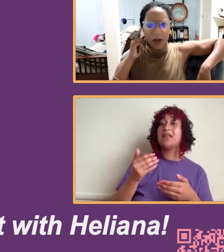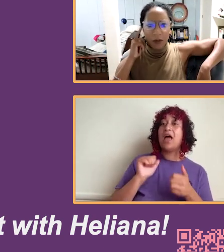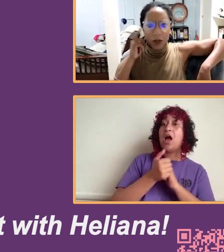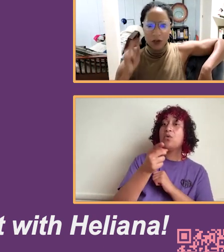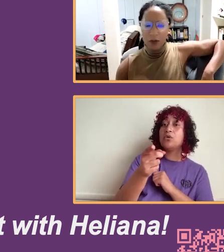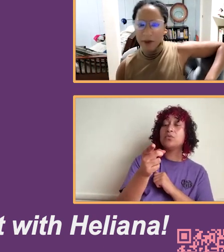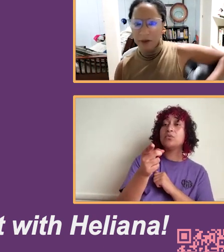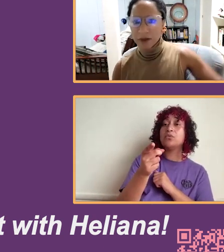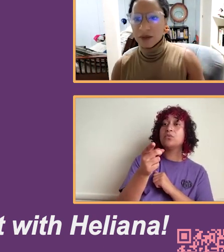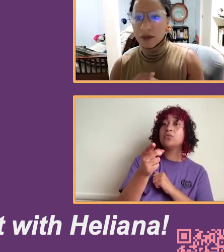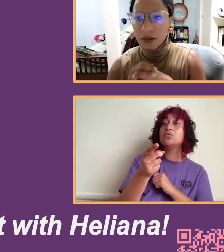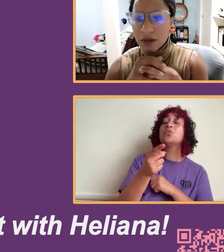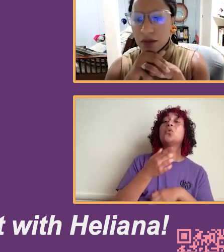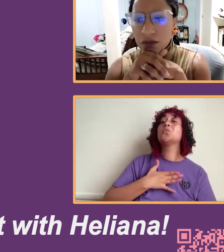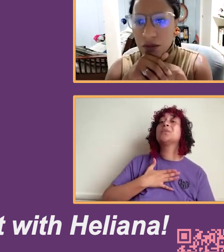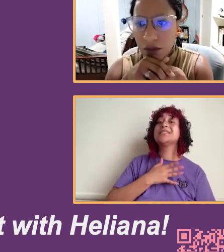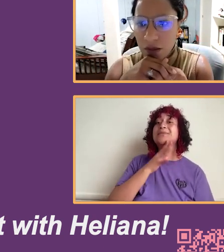Oh, come off of mute for me.